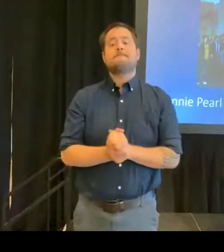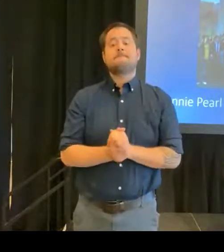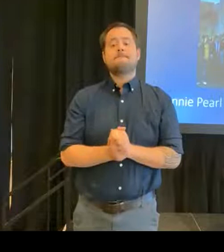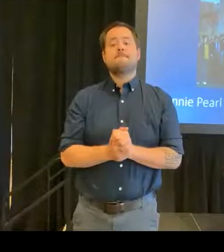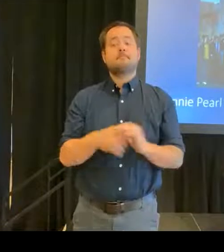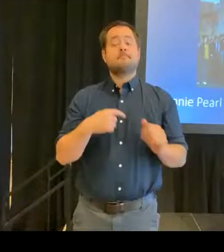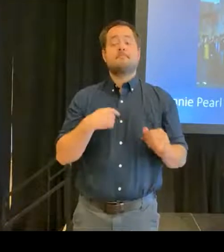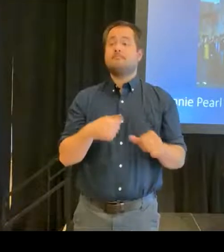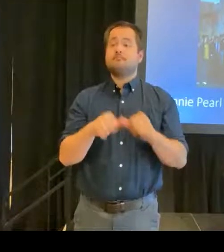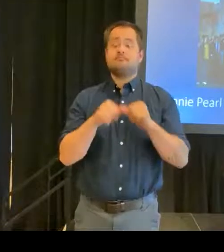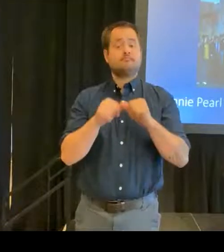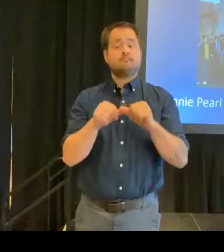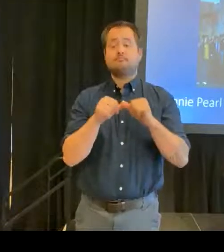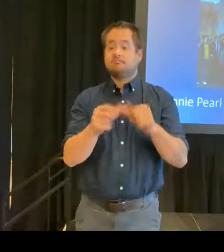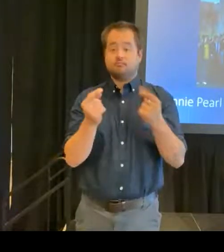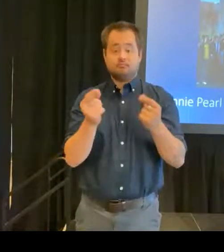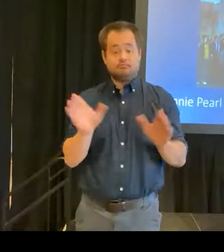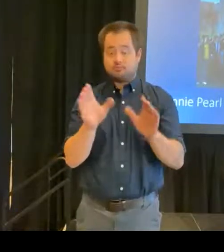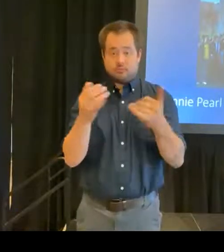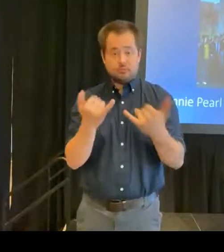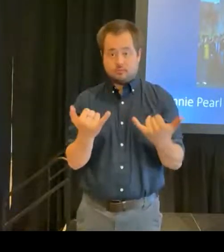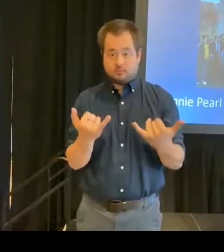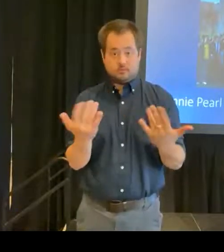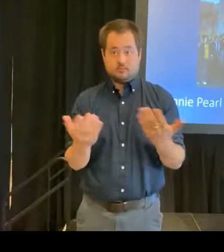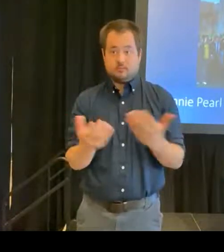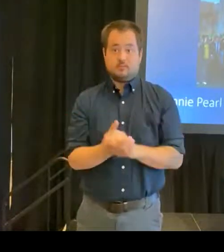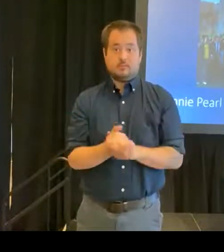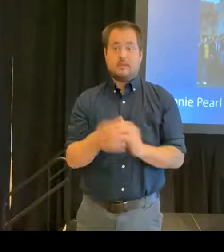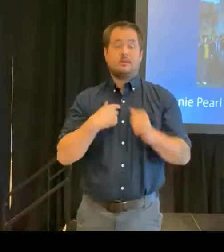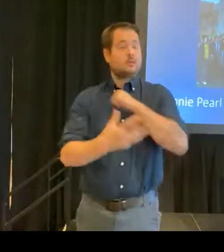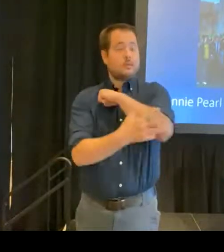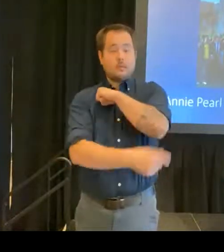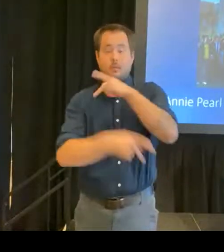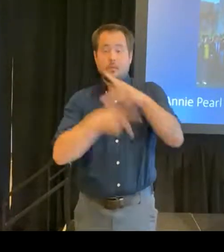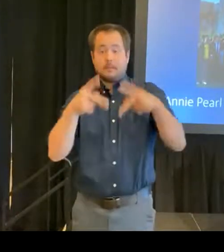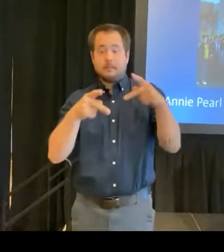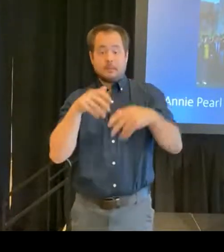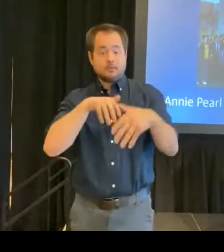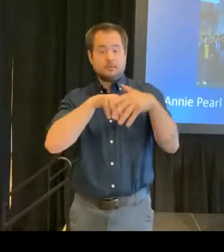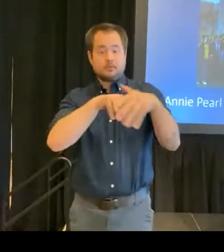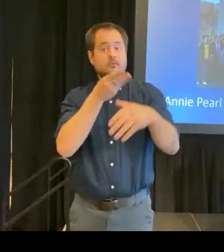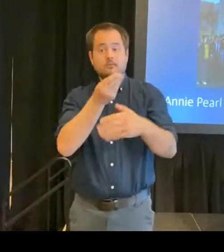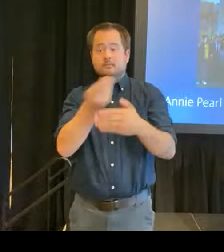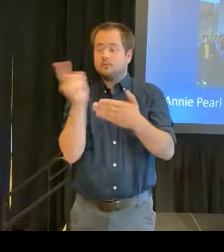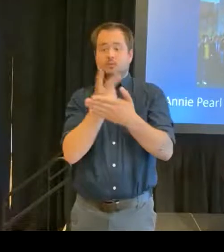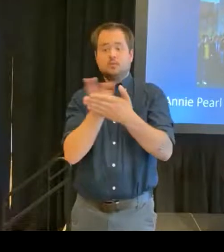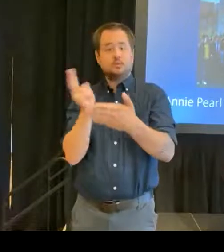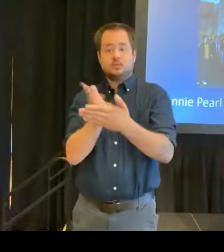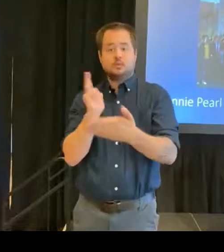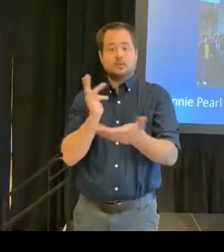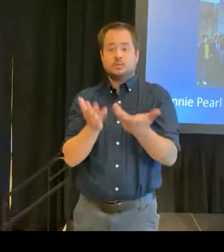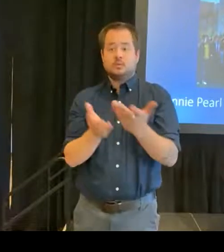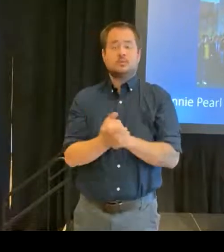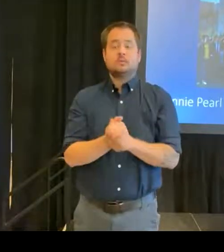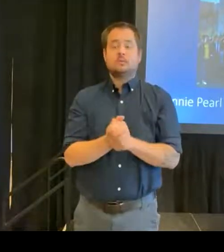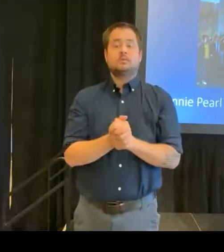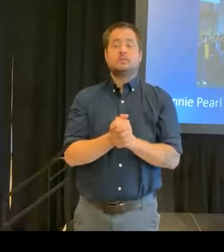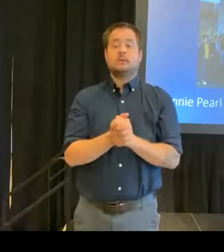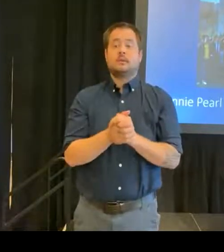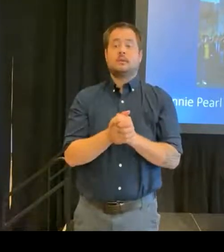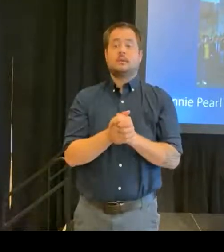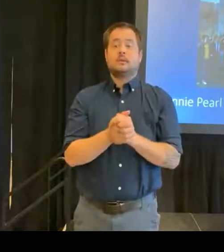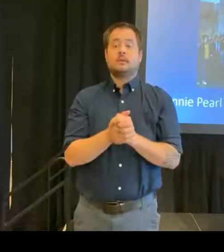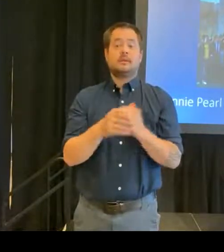I continue to do things right now. I was at the Poor People's March a couple of weeks ago with Reverend Barbara. I work